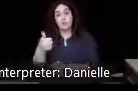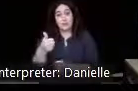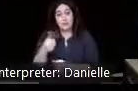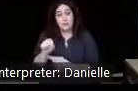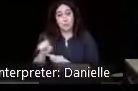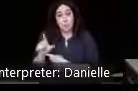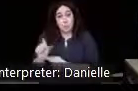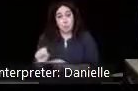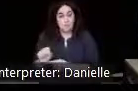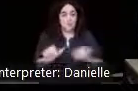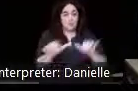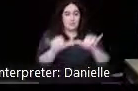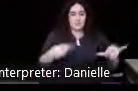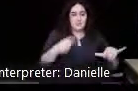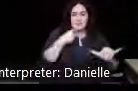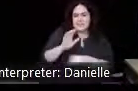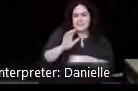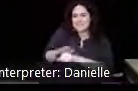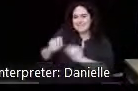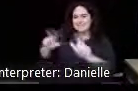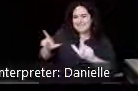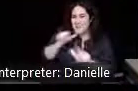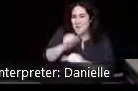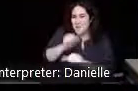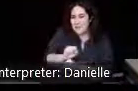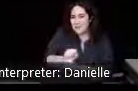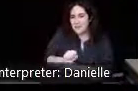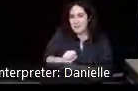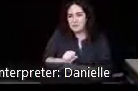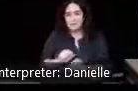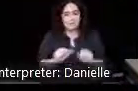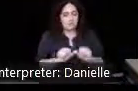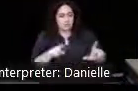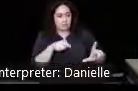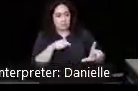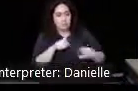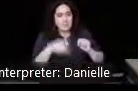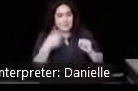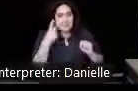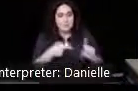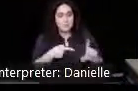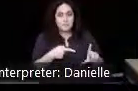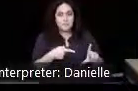that something wasn't working, they actually could not access that feedback.